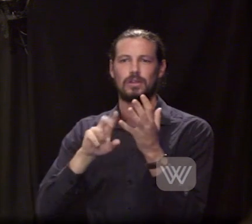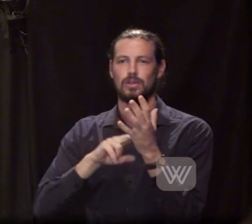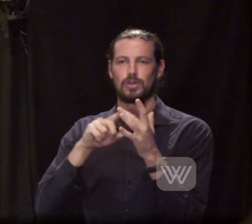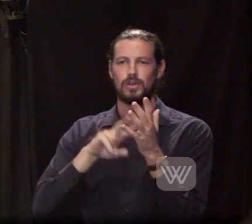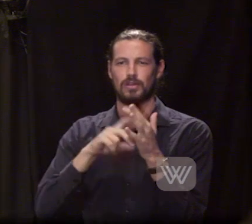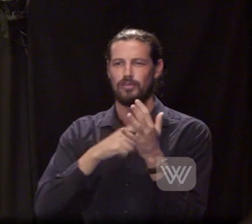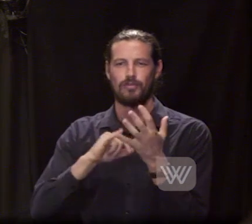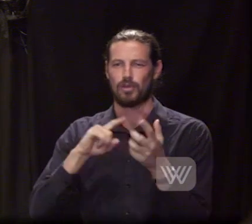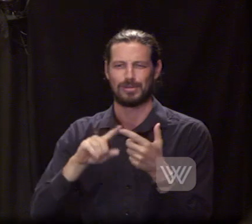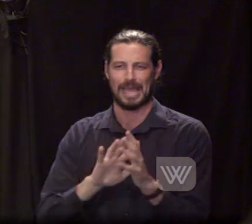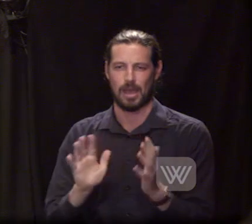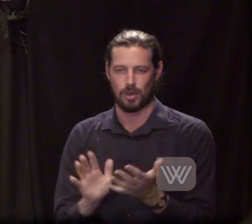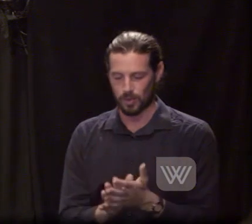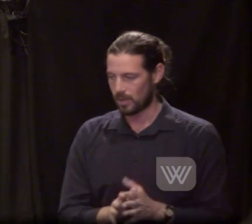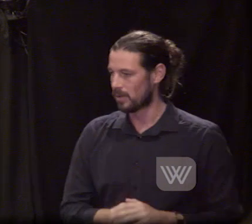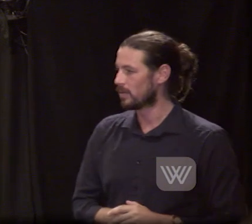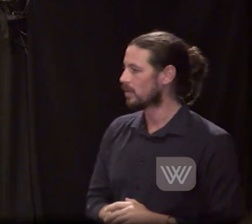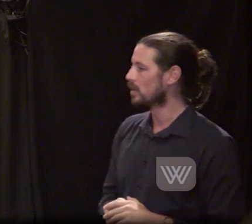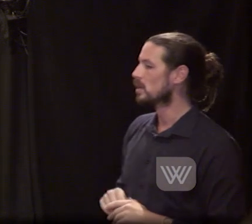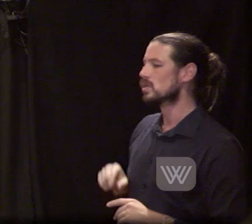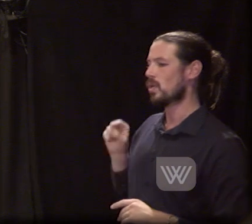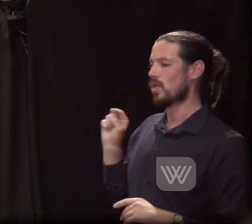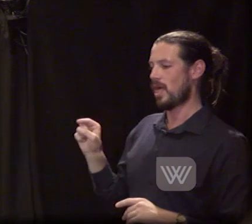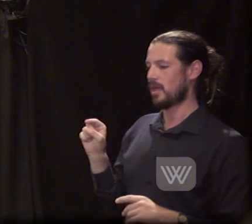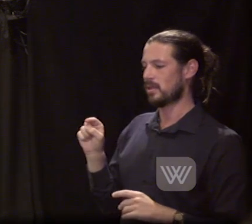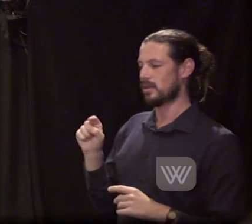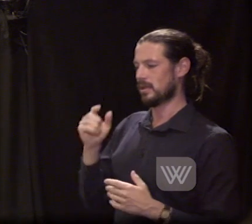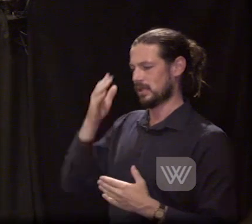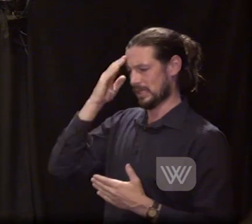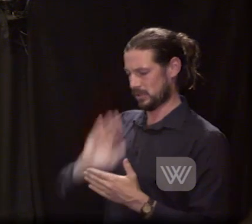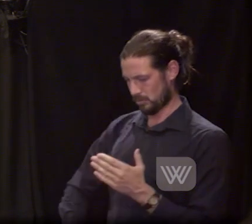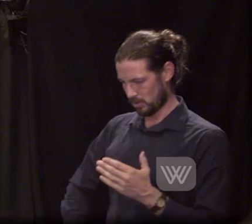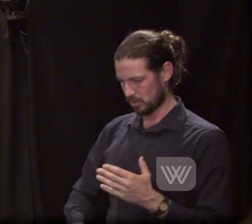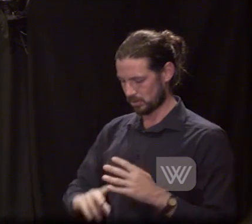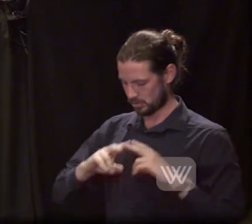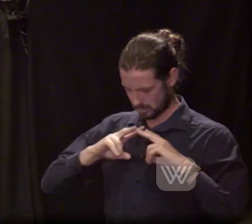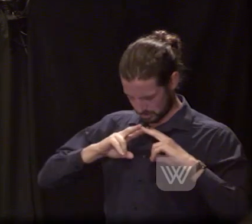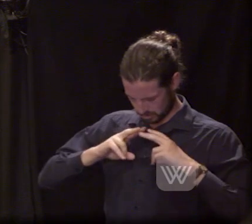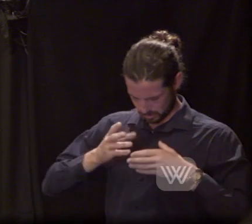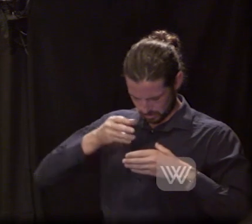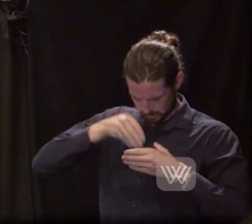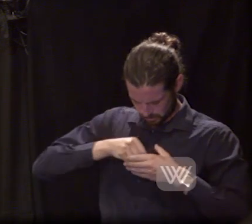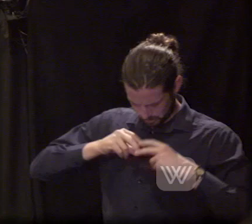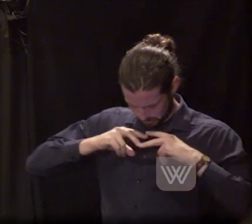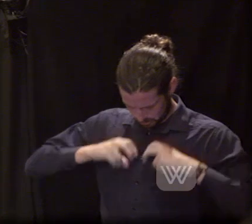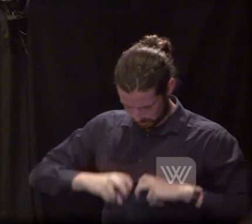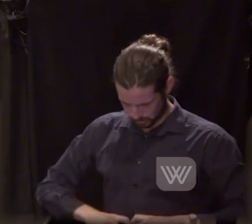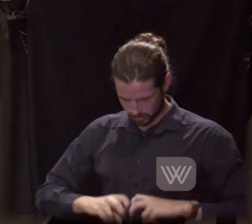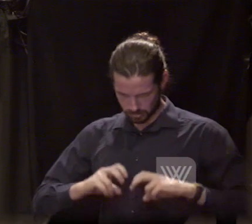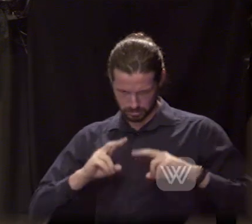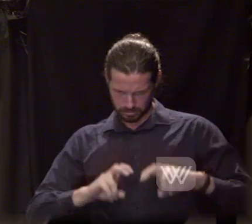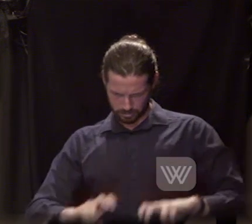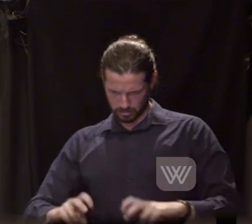this experience, this concentrated experience of considering your own humanity and that of your colleagues, has that changed the way you view humanity?